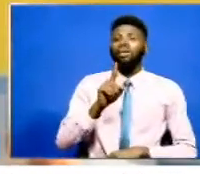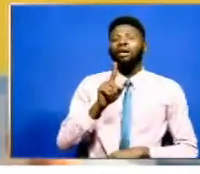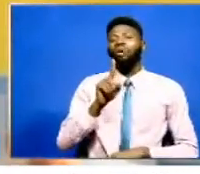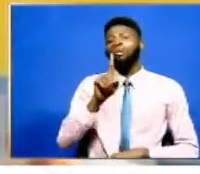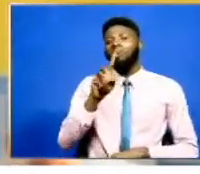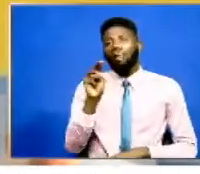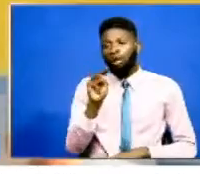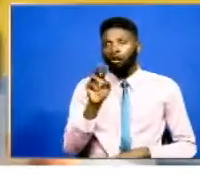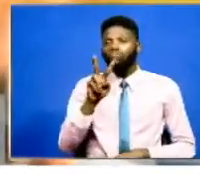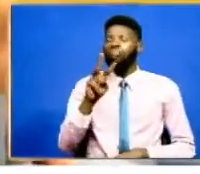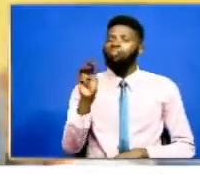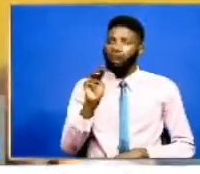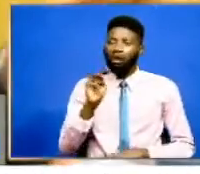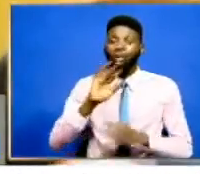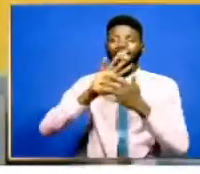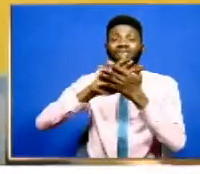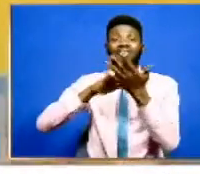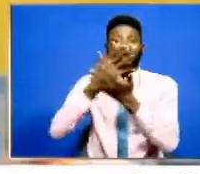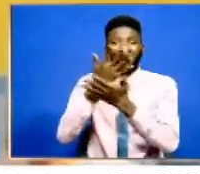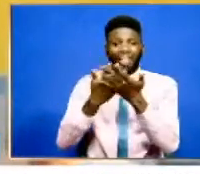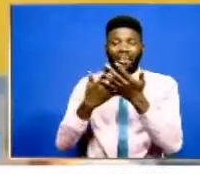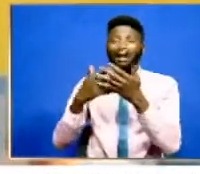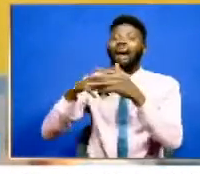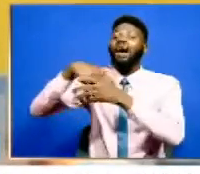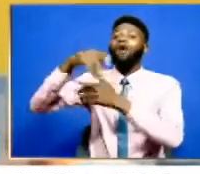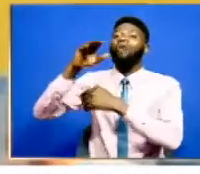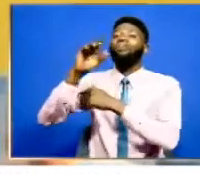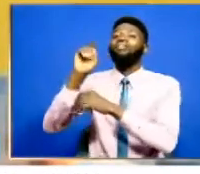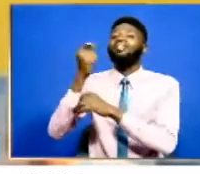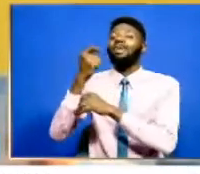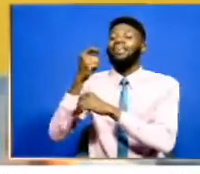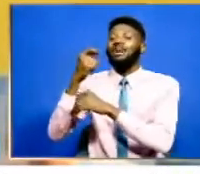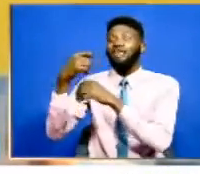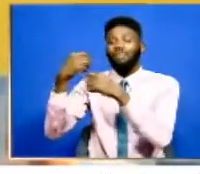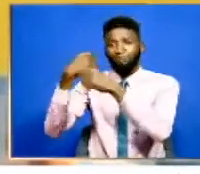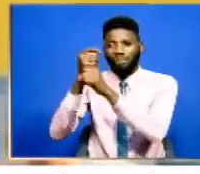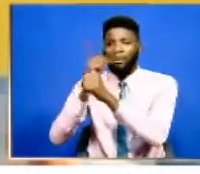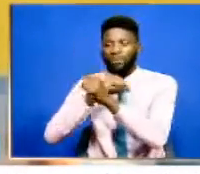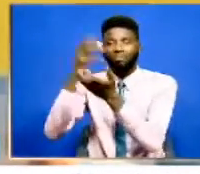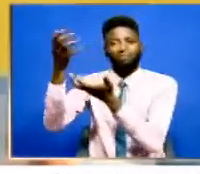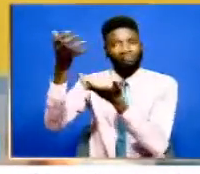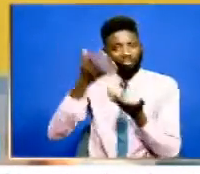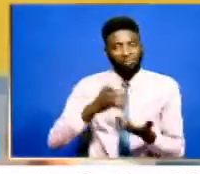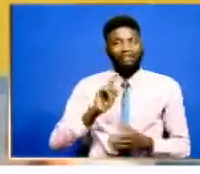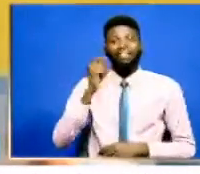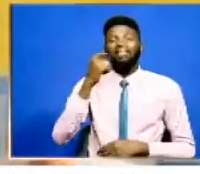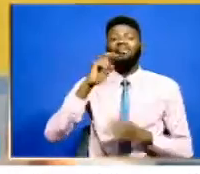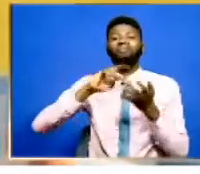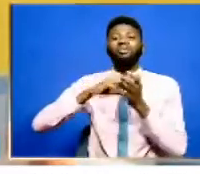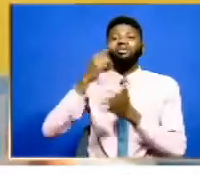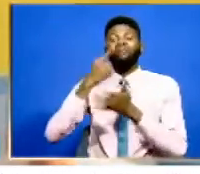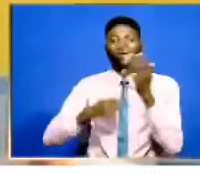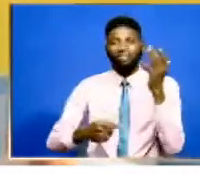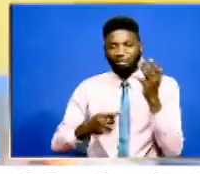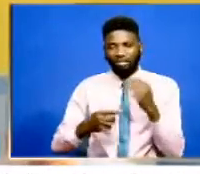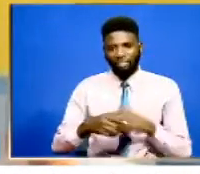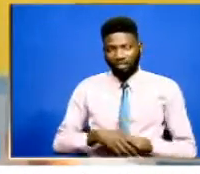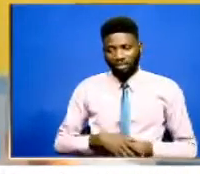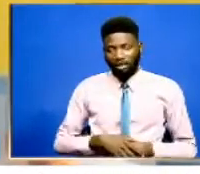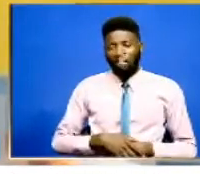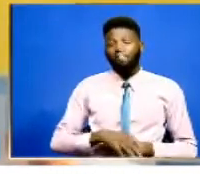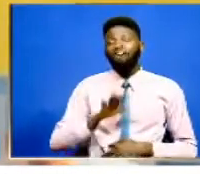nets to be manufactured outside Kenya and brought into Kenya, you have just exported some 5,000